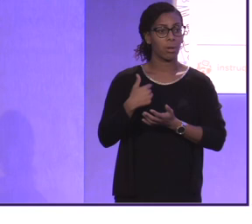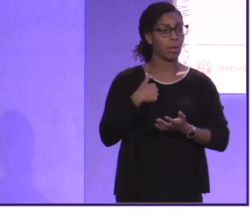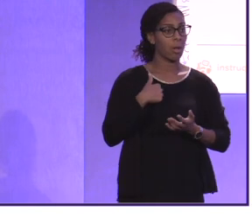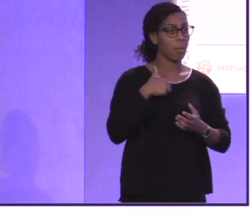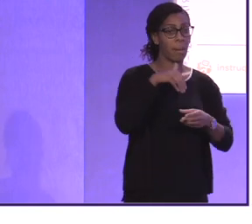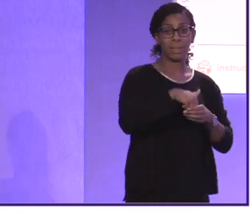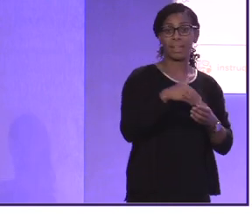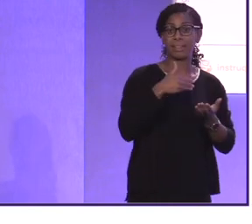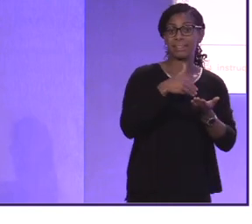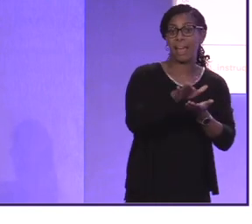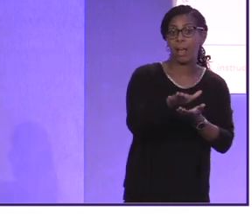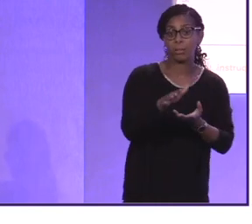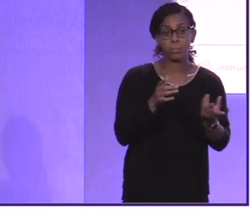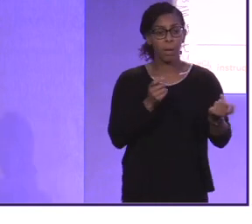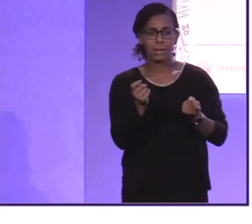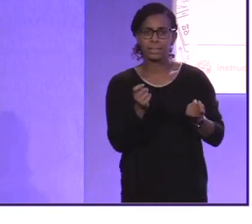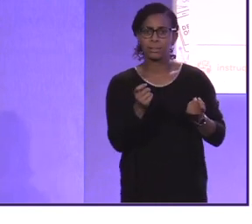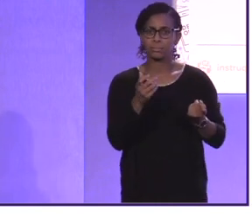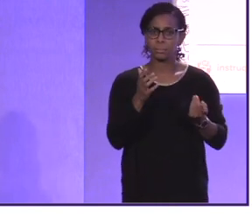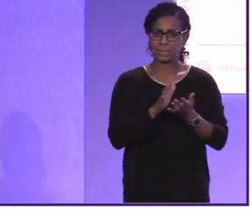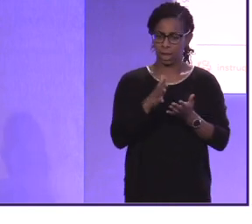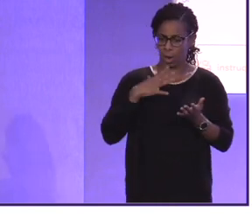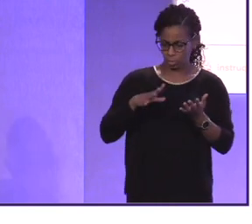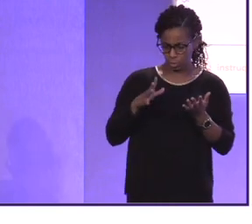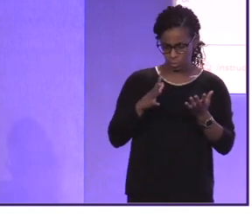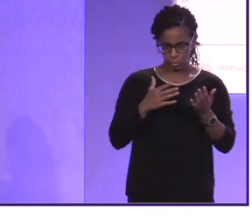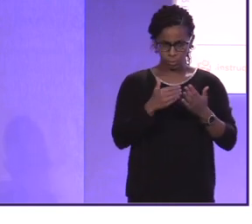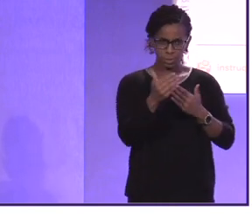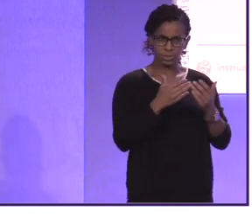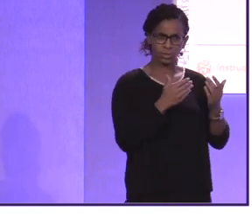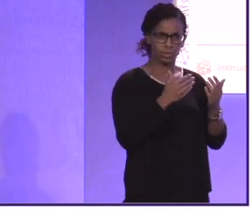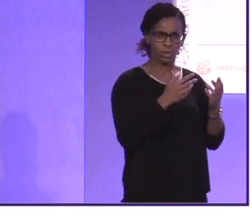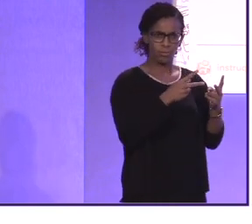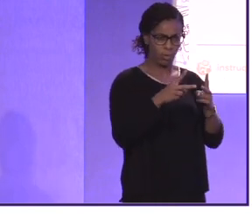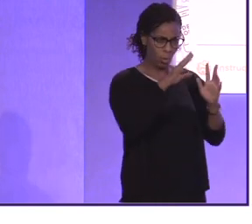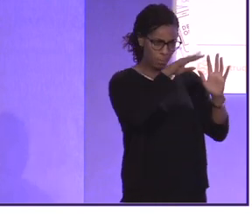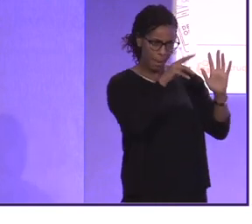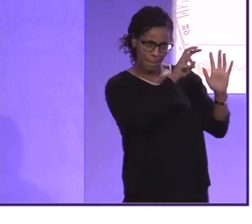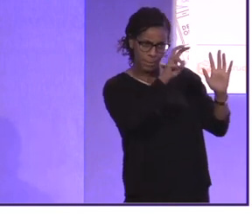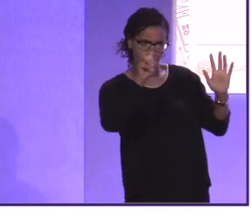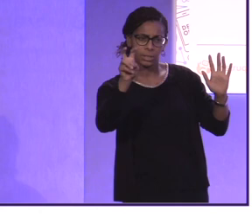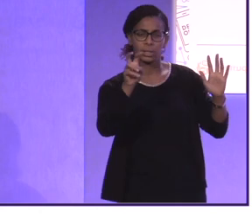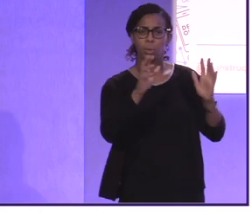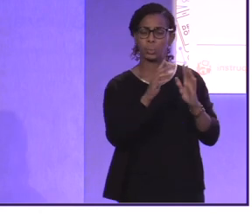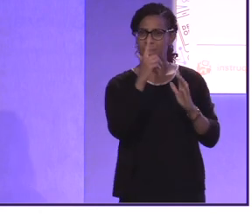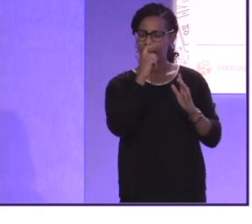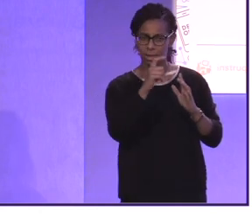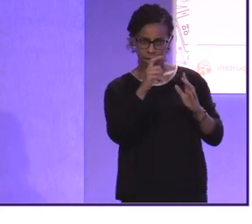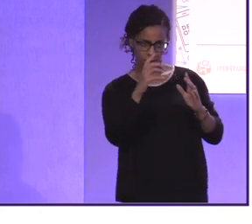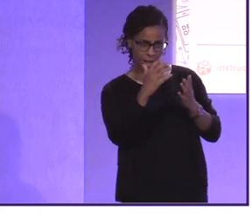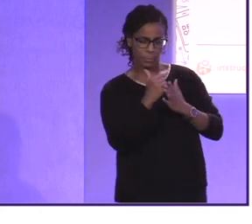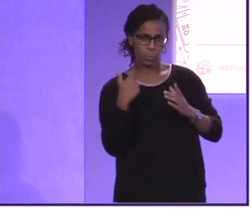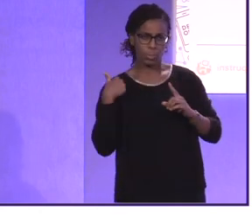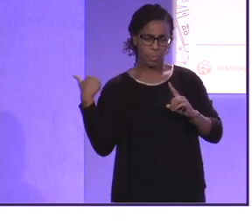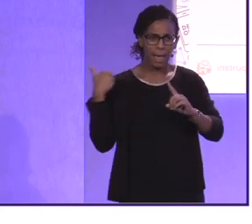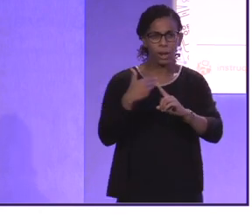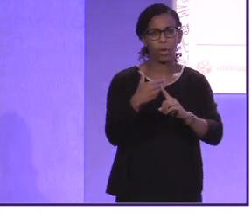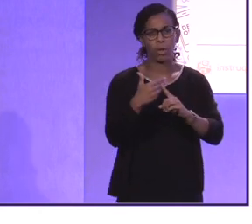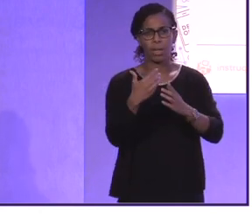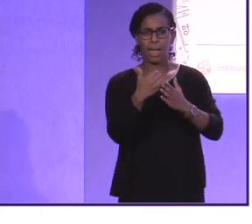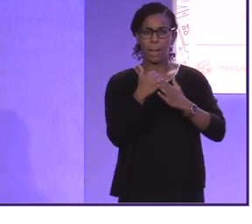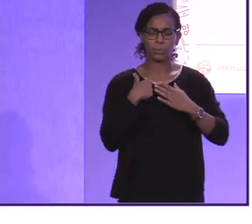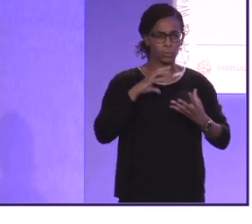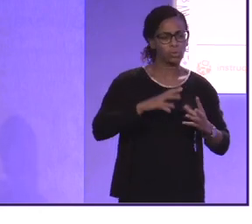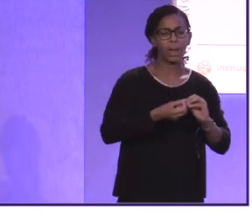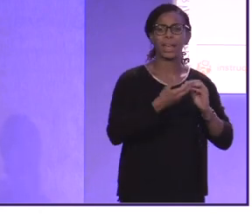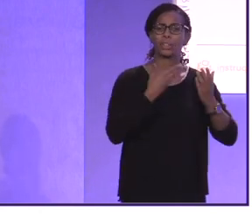to manage a roadmap which is part of my tooling set that then informs the backlog, which links to stories, etc., down the